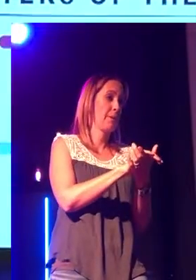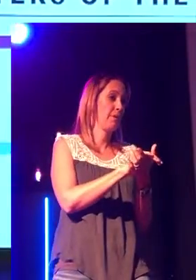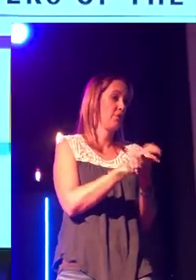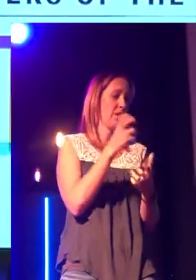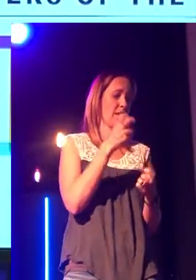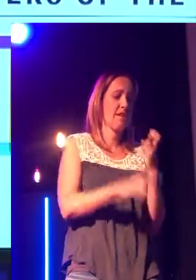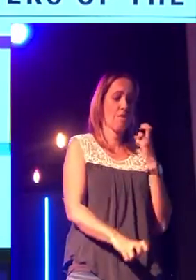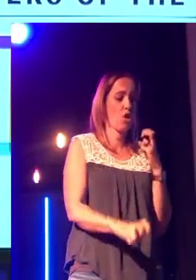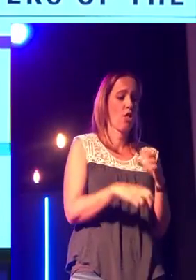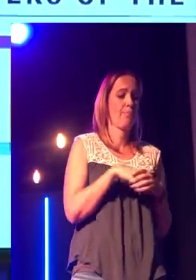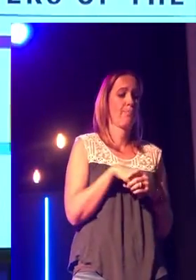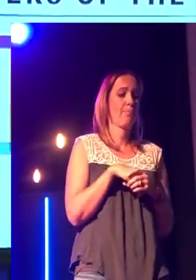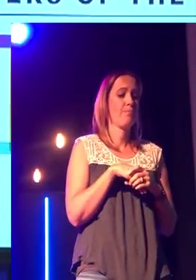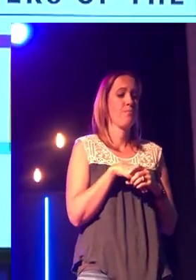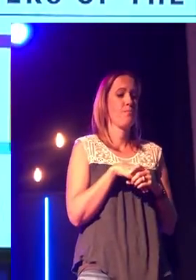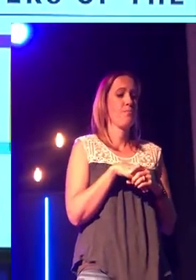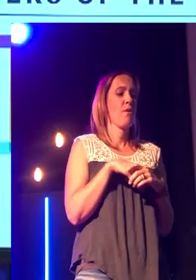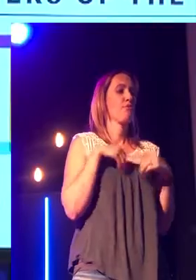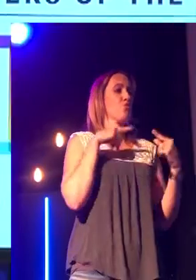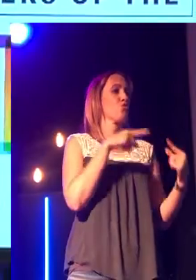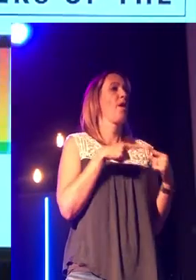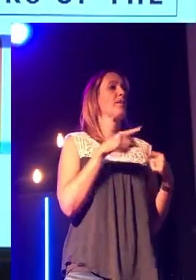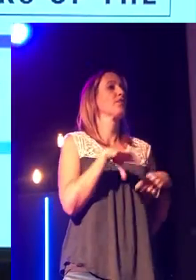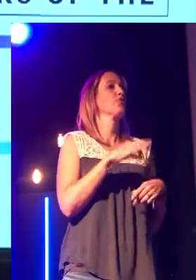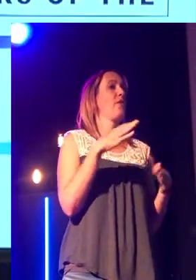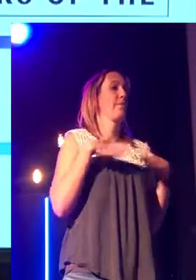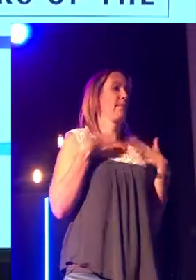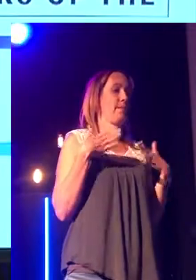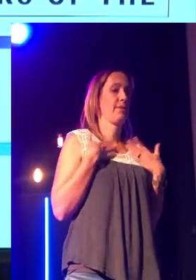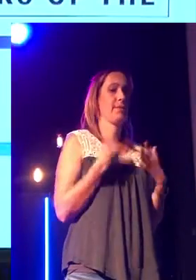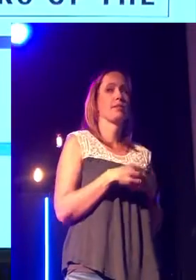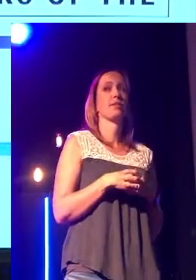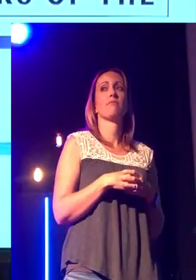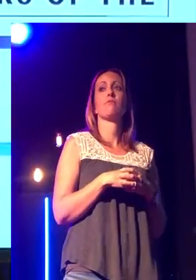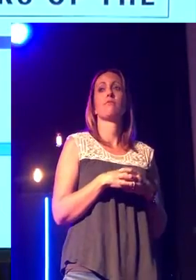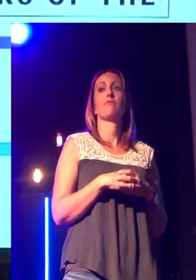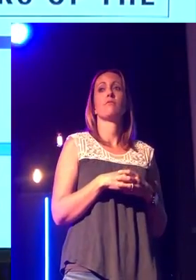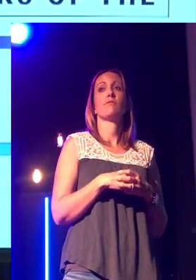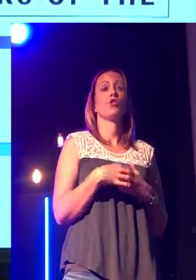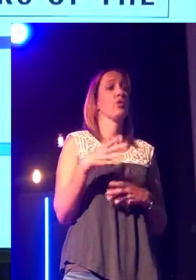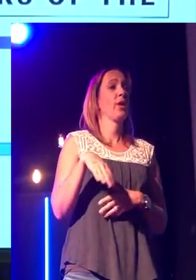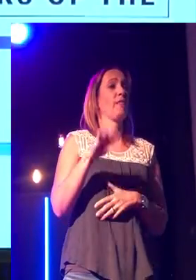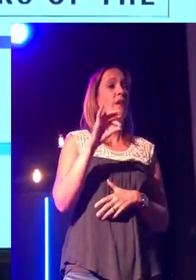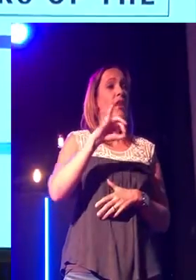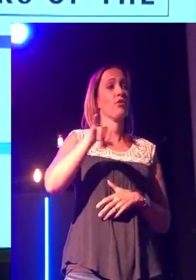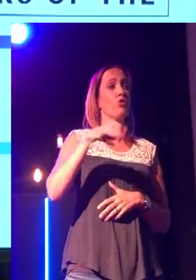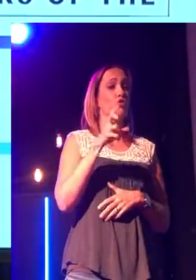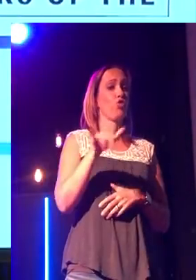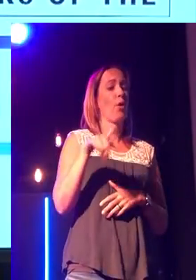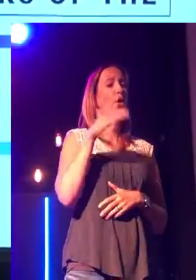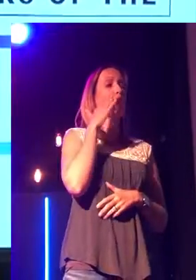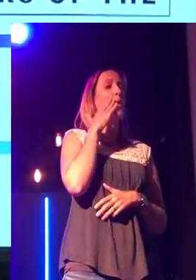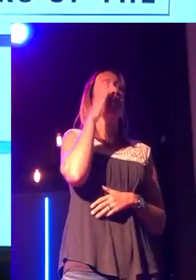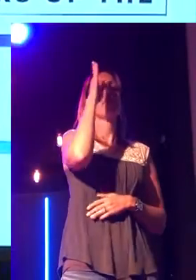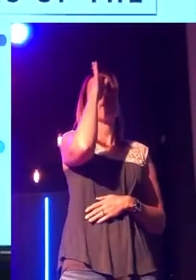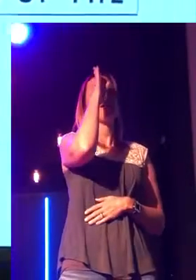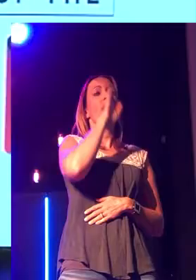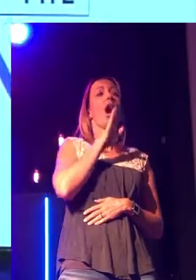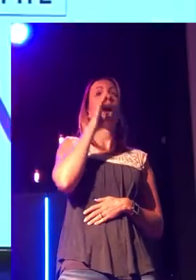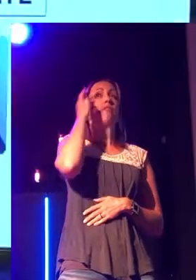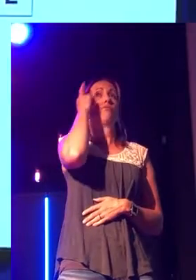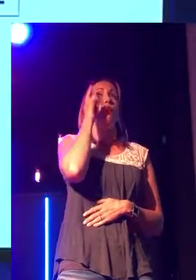you've been struggling to find happiness, you can find joy knowing that God is the source of your